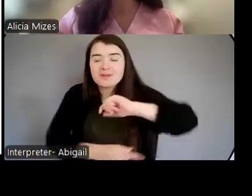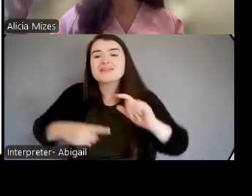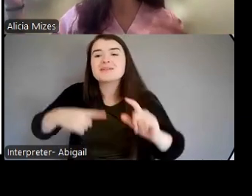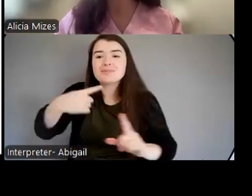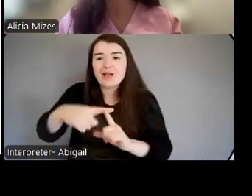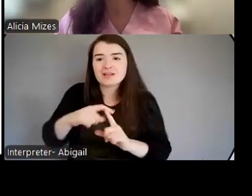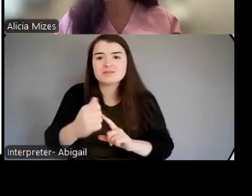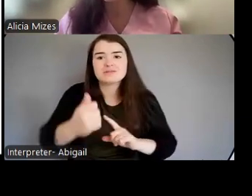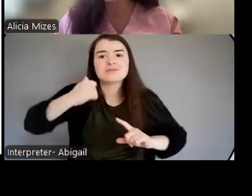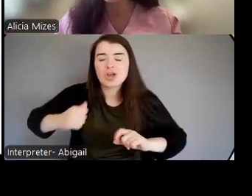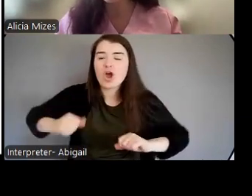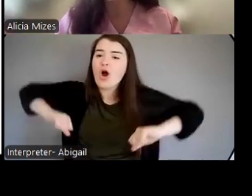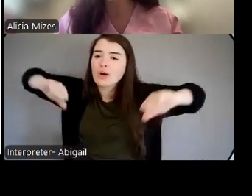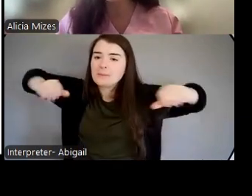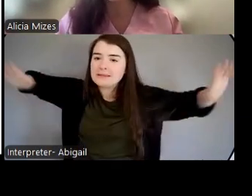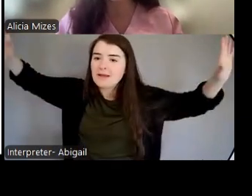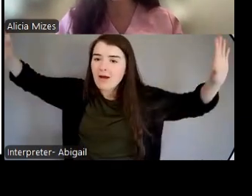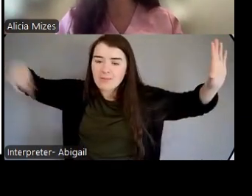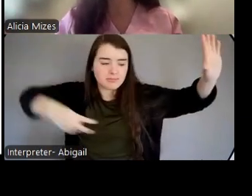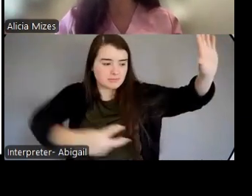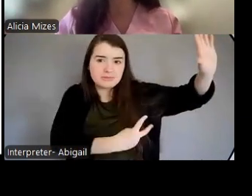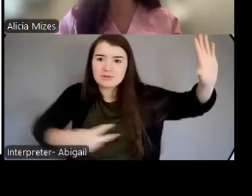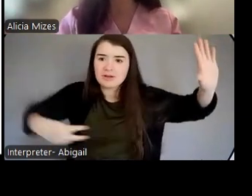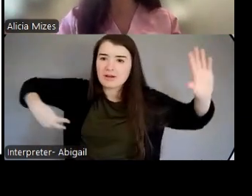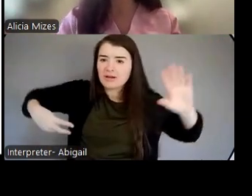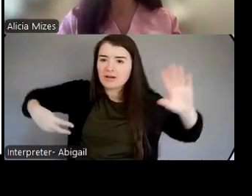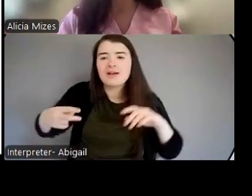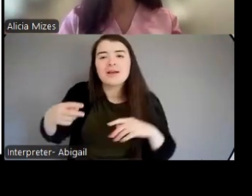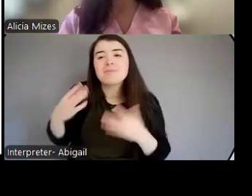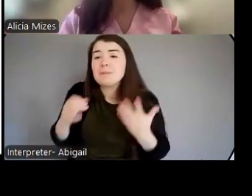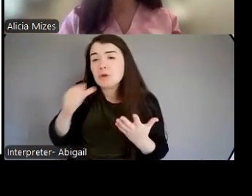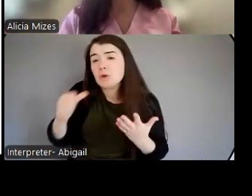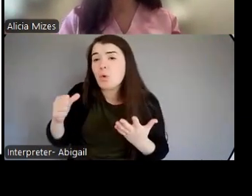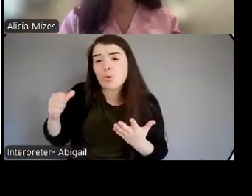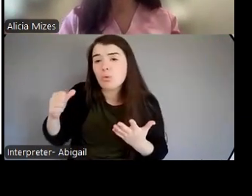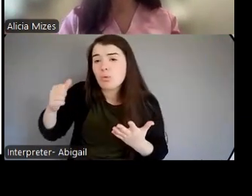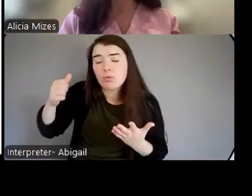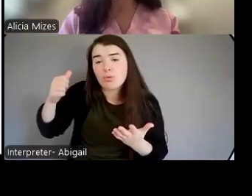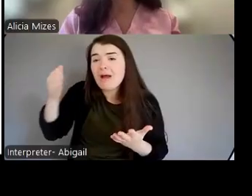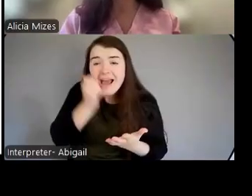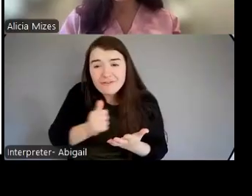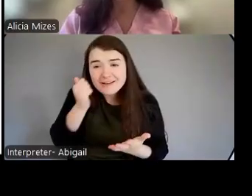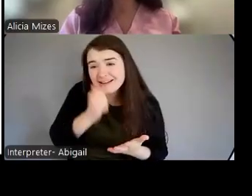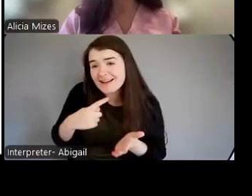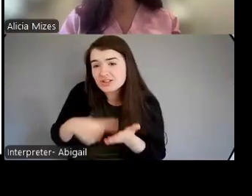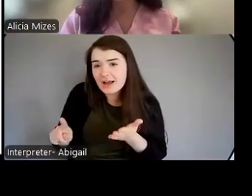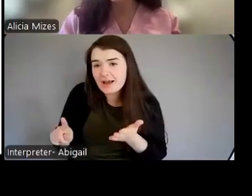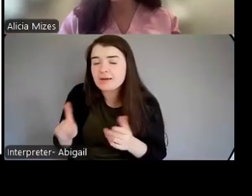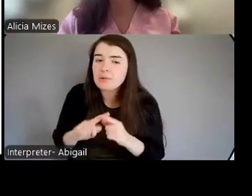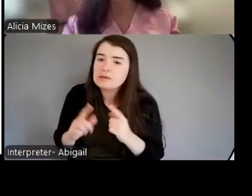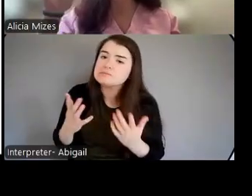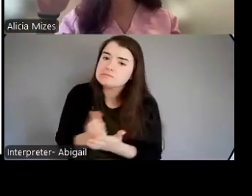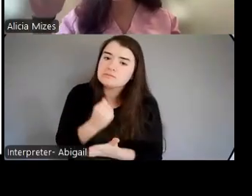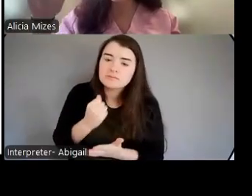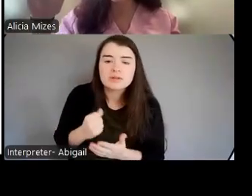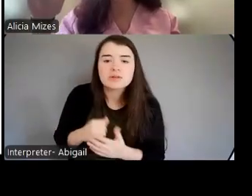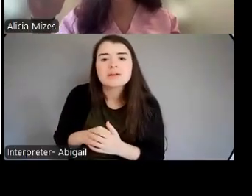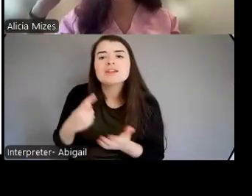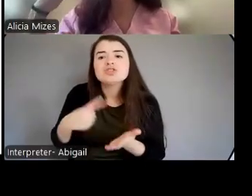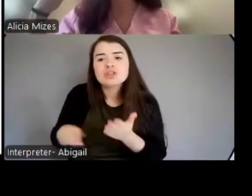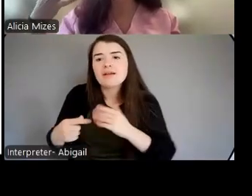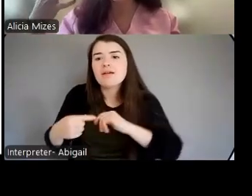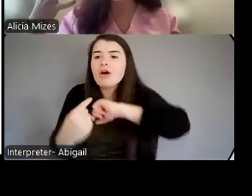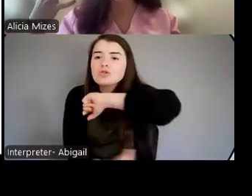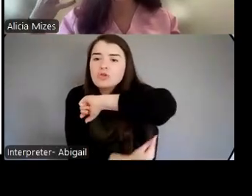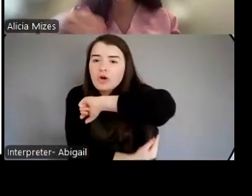that you might not normally always be looking at on a daily basis. You want to make sure, like I said, check your underarms, check your forearms, check your palms,